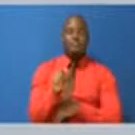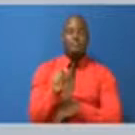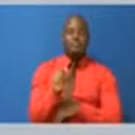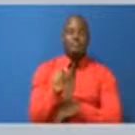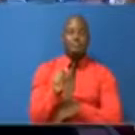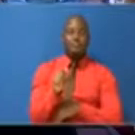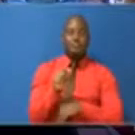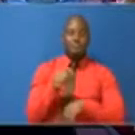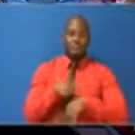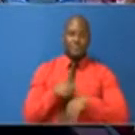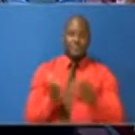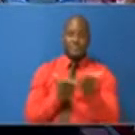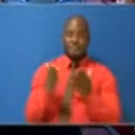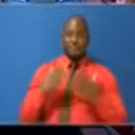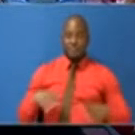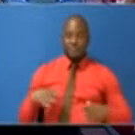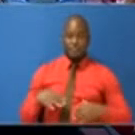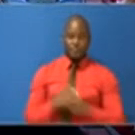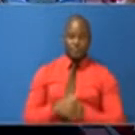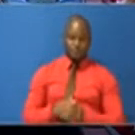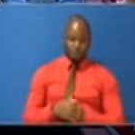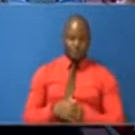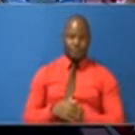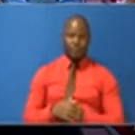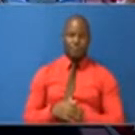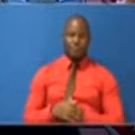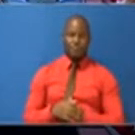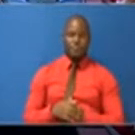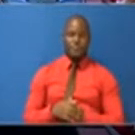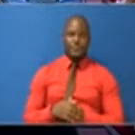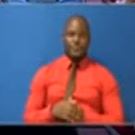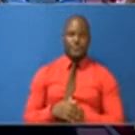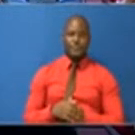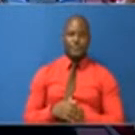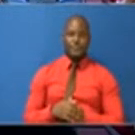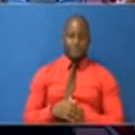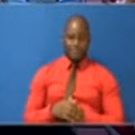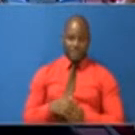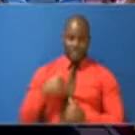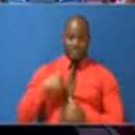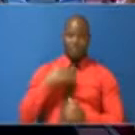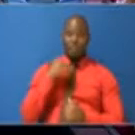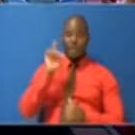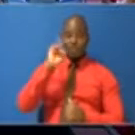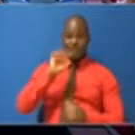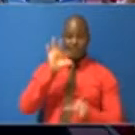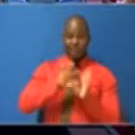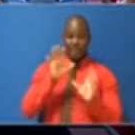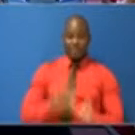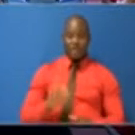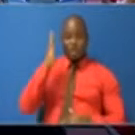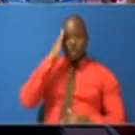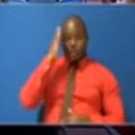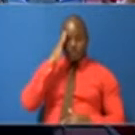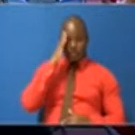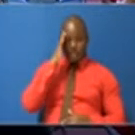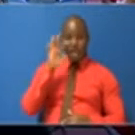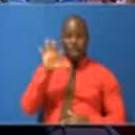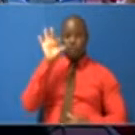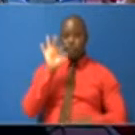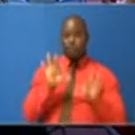leader for one night your time is up mr muammar i want nairobi voters to know there is a